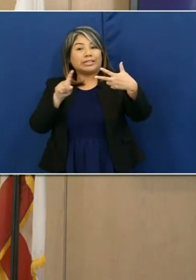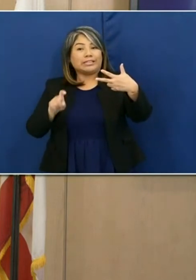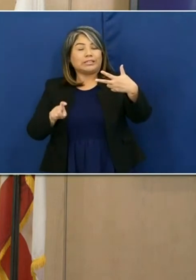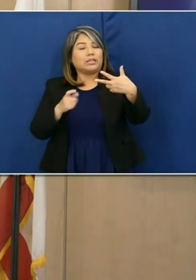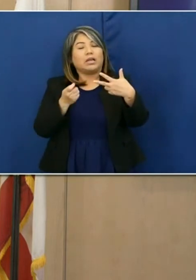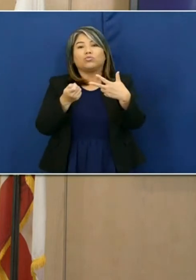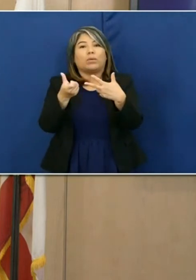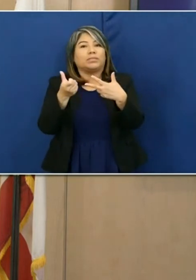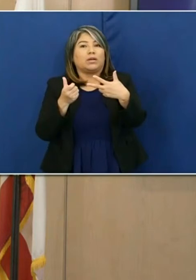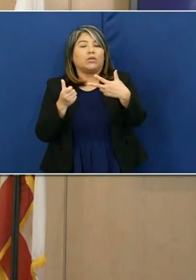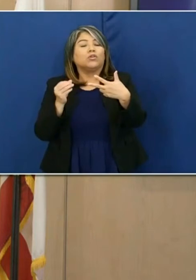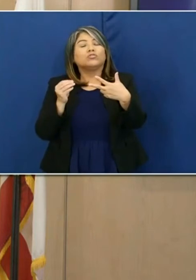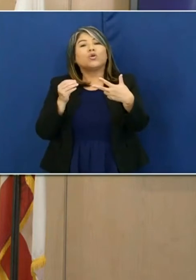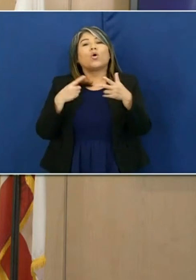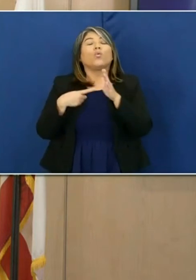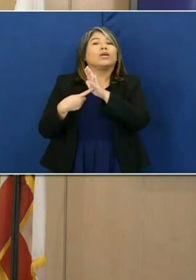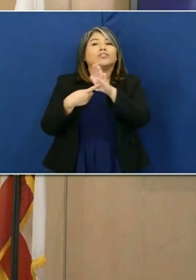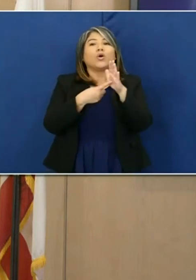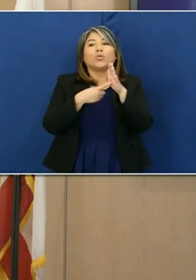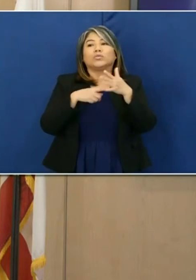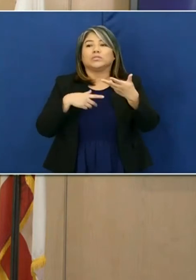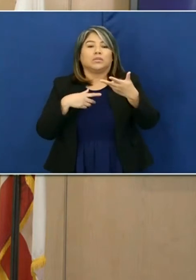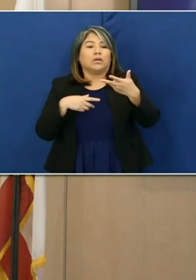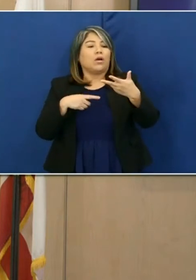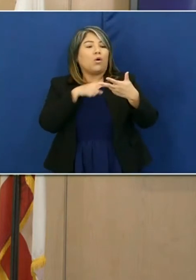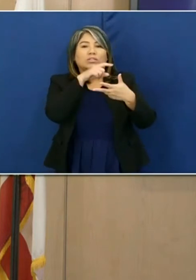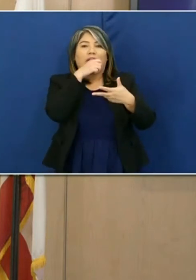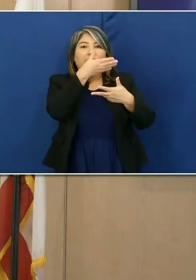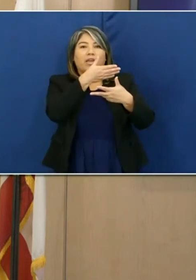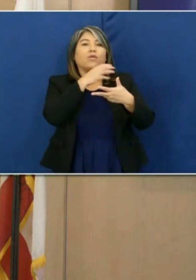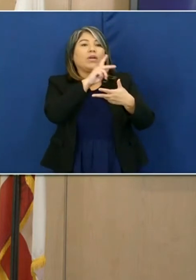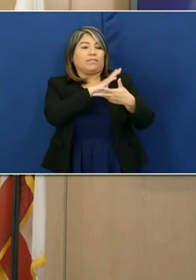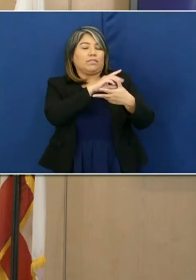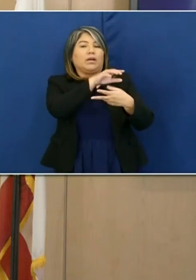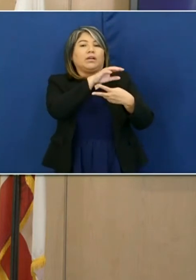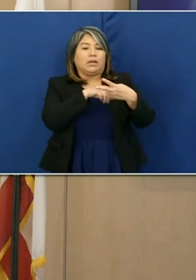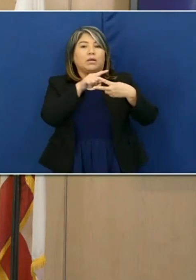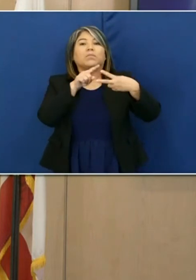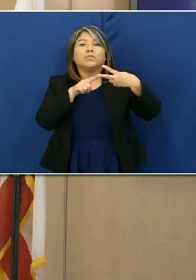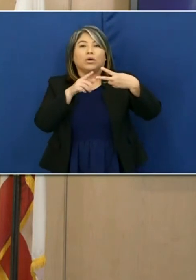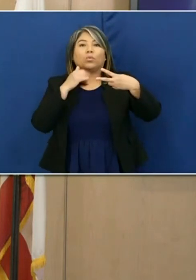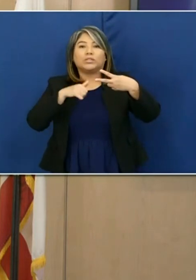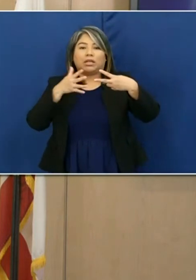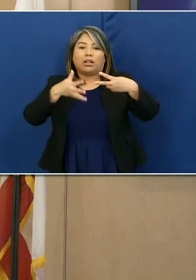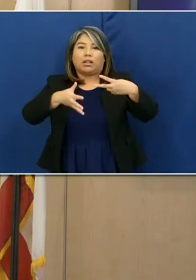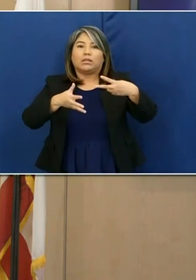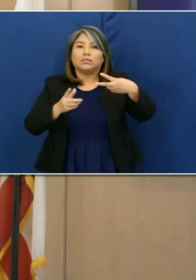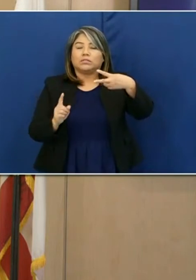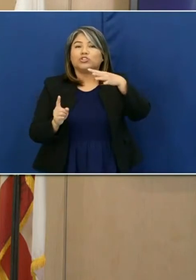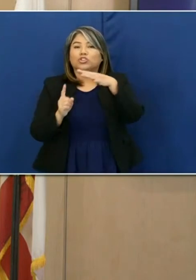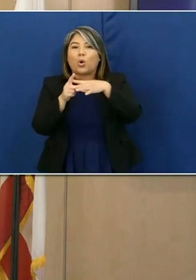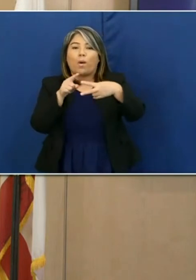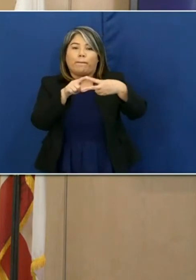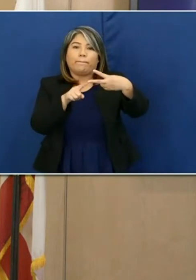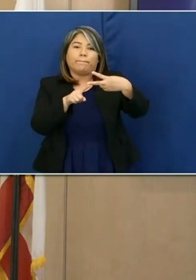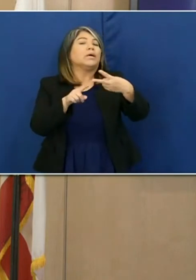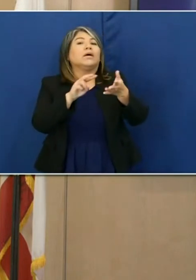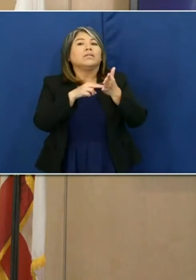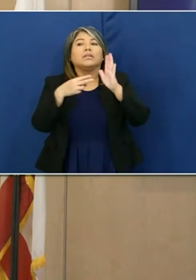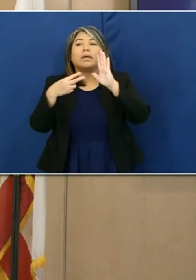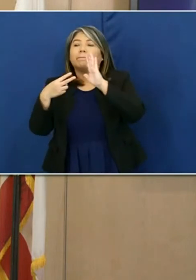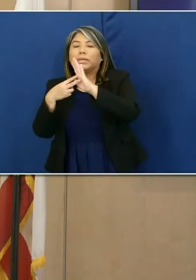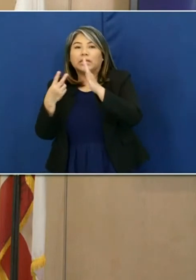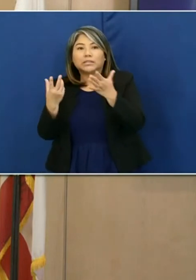out. So it shows like that target is not there, while the other 2 will show up. So that means that it gets called